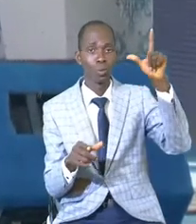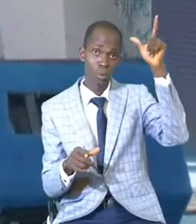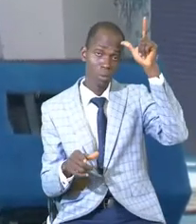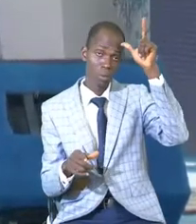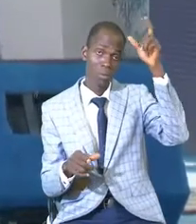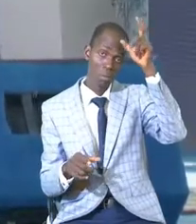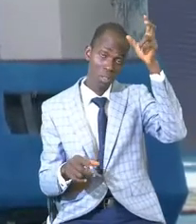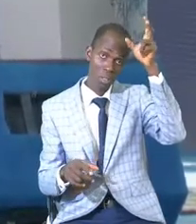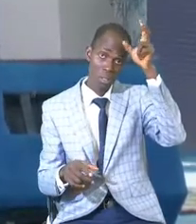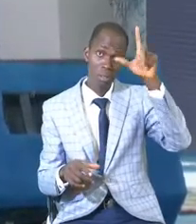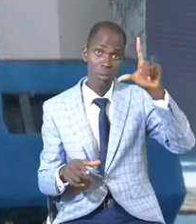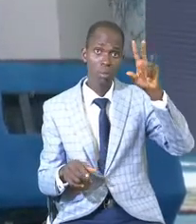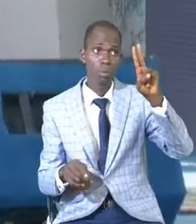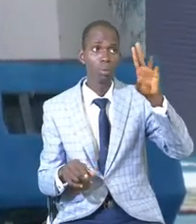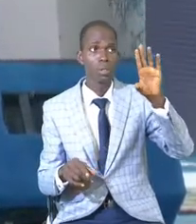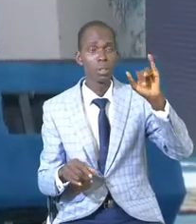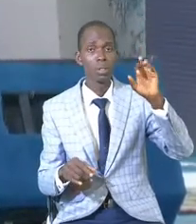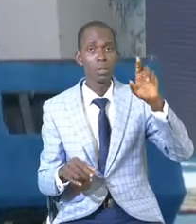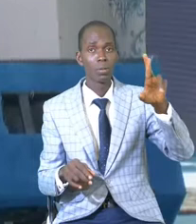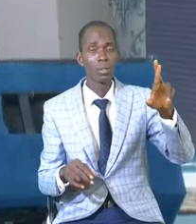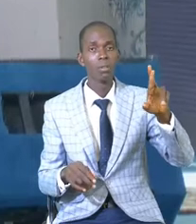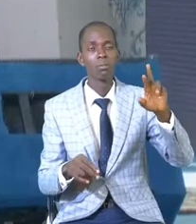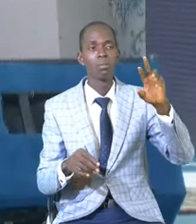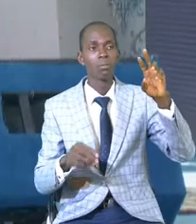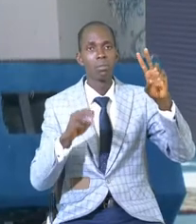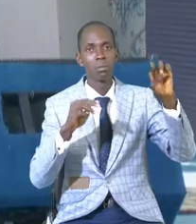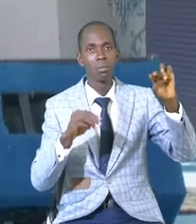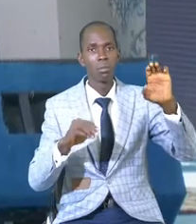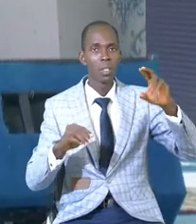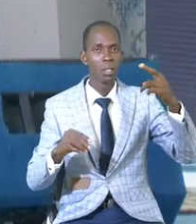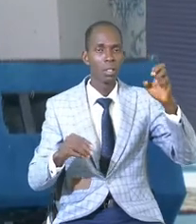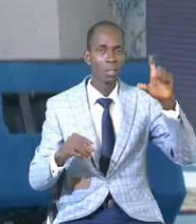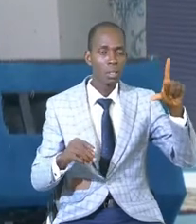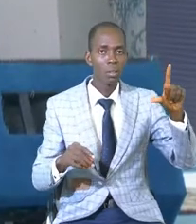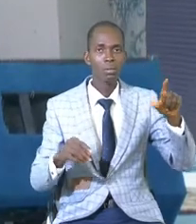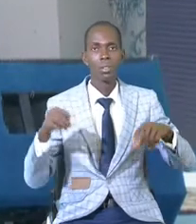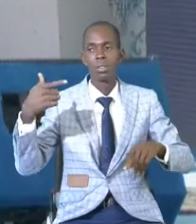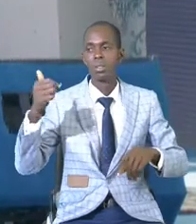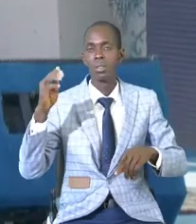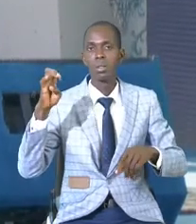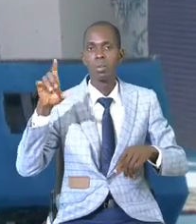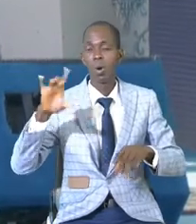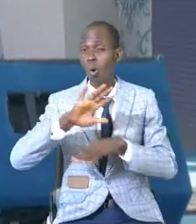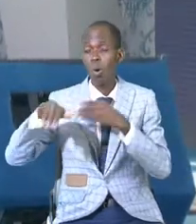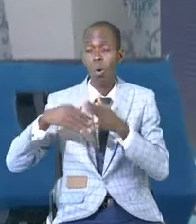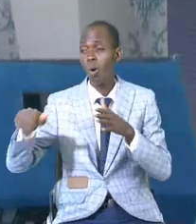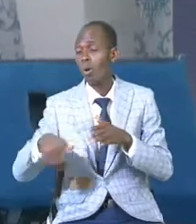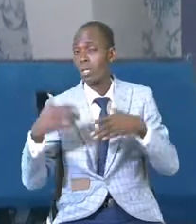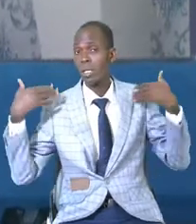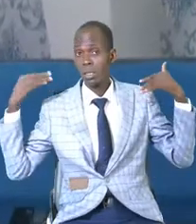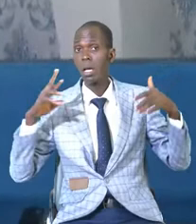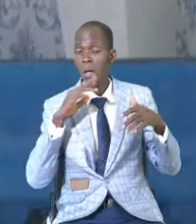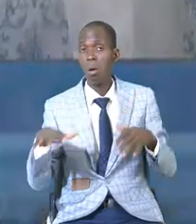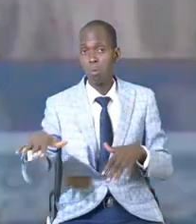then Michael, and Gabriel, and all the other angels, as great as they are, and all the